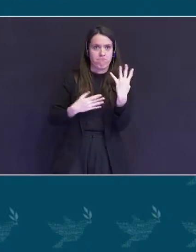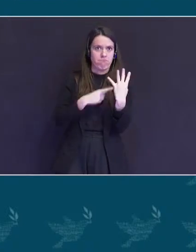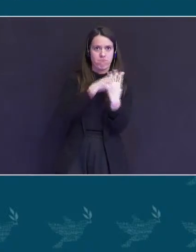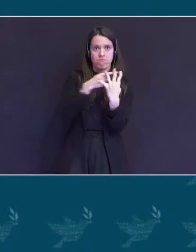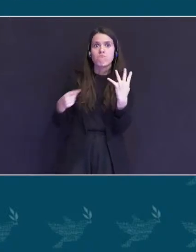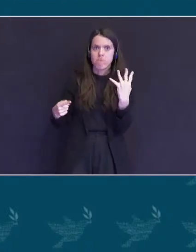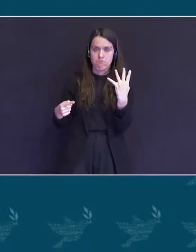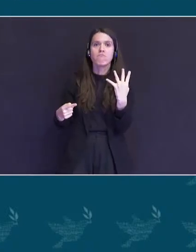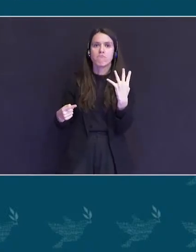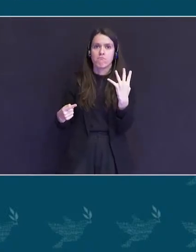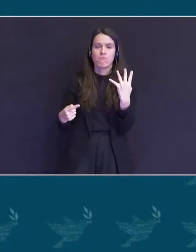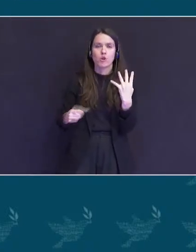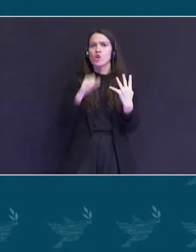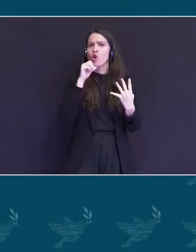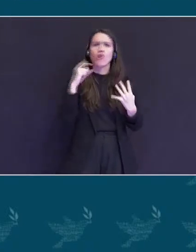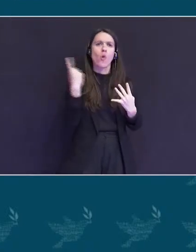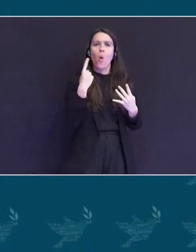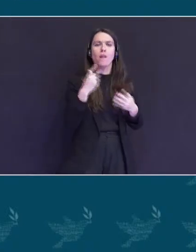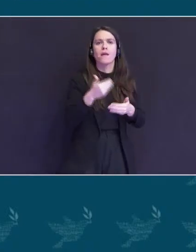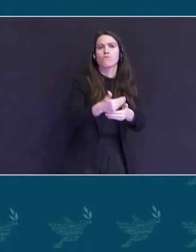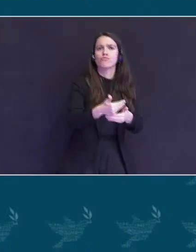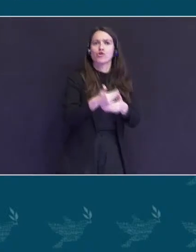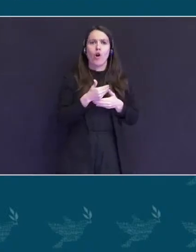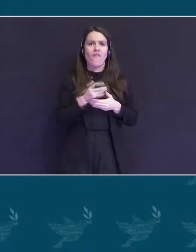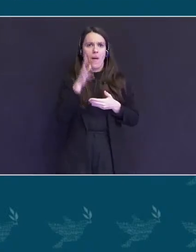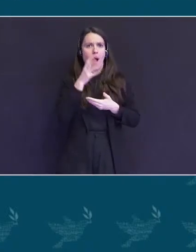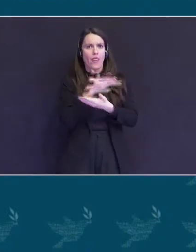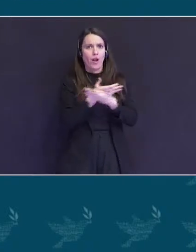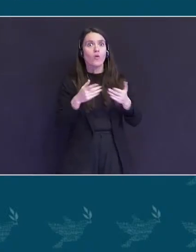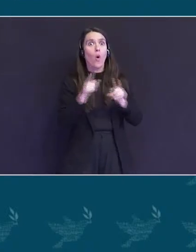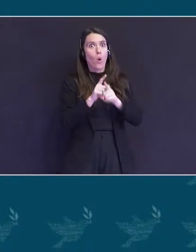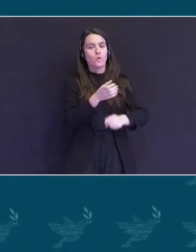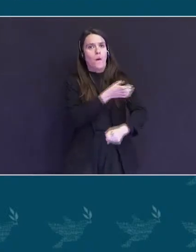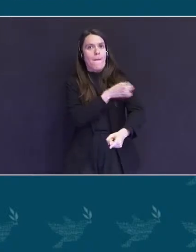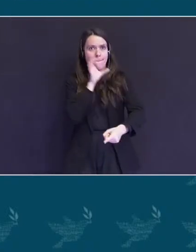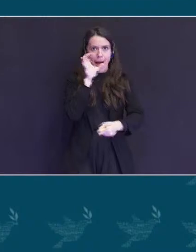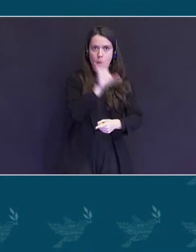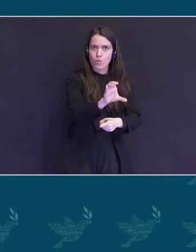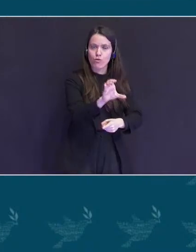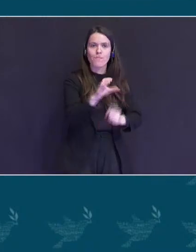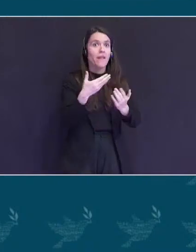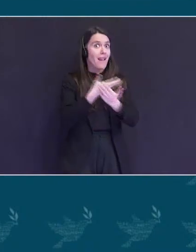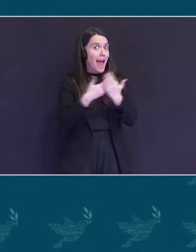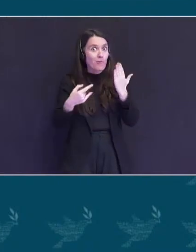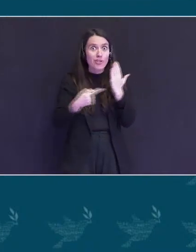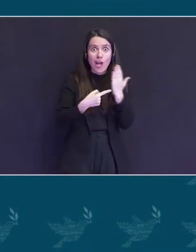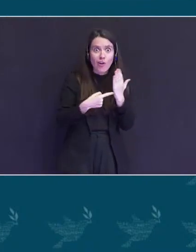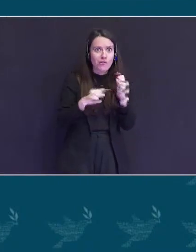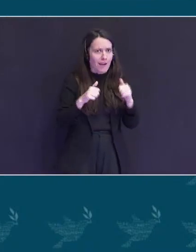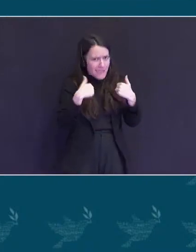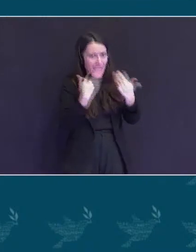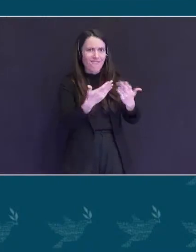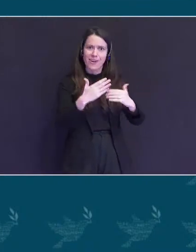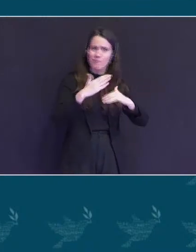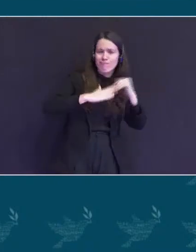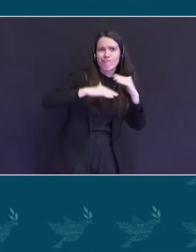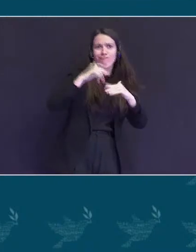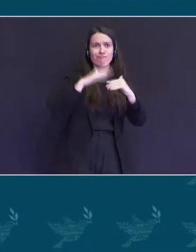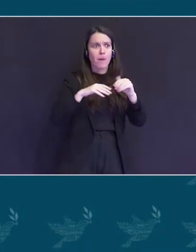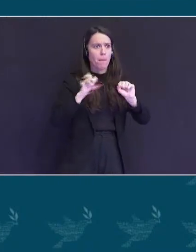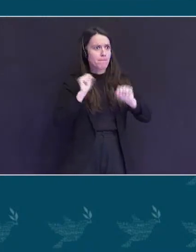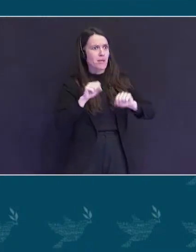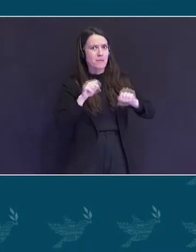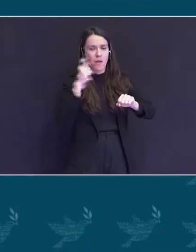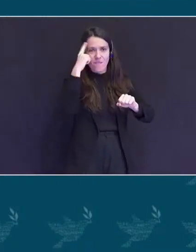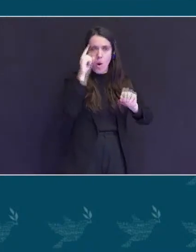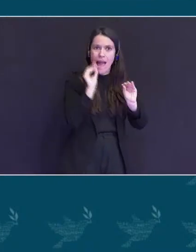only about preserving the mother language, but also empower communities through language technology, like enabling education and